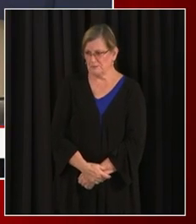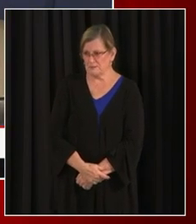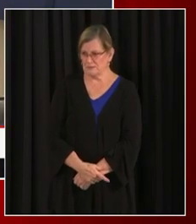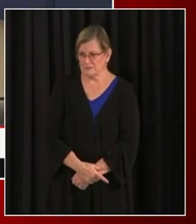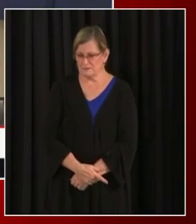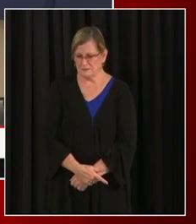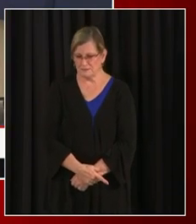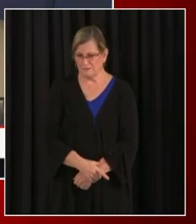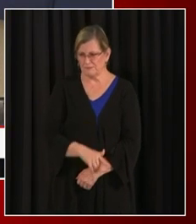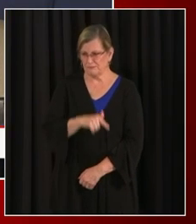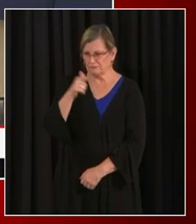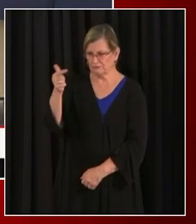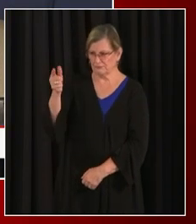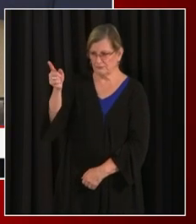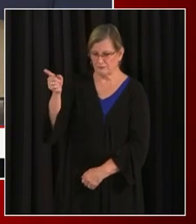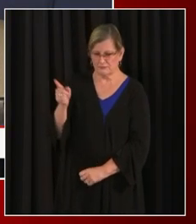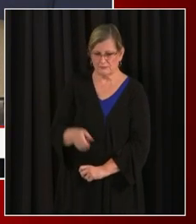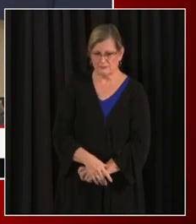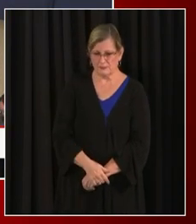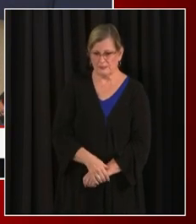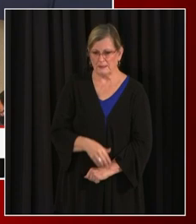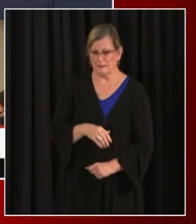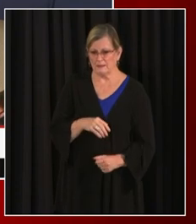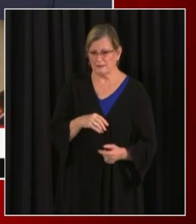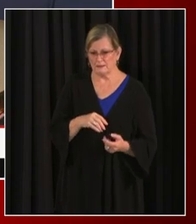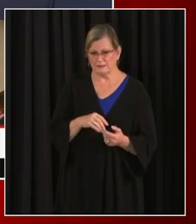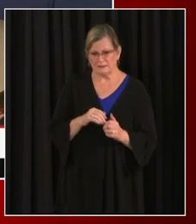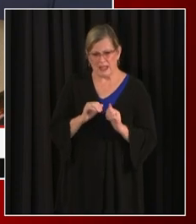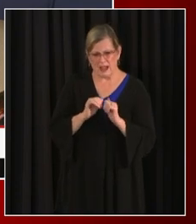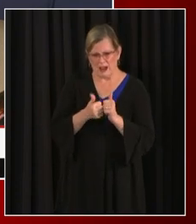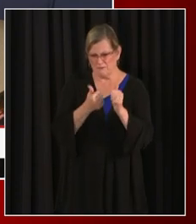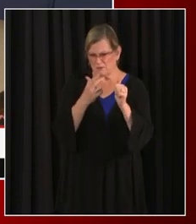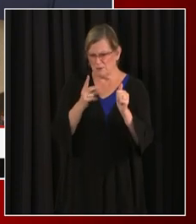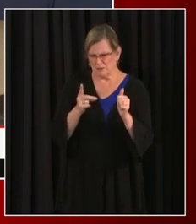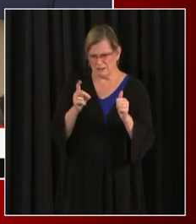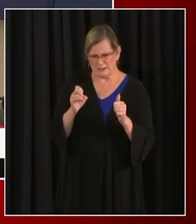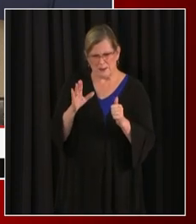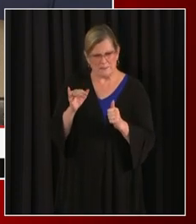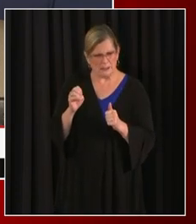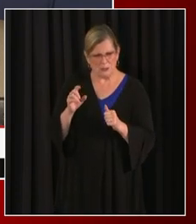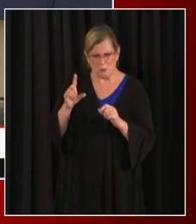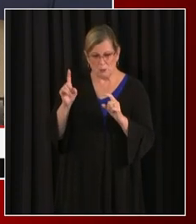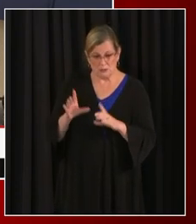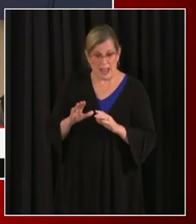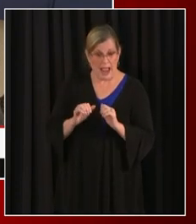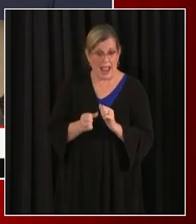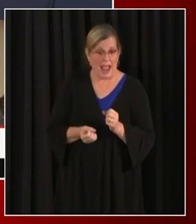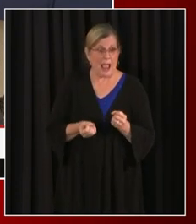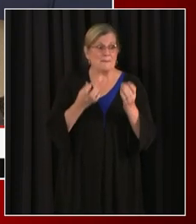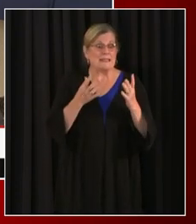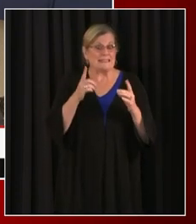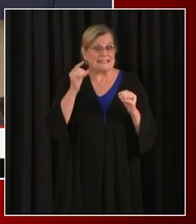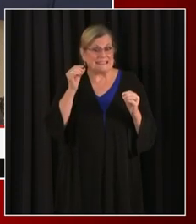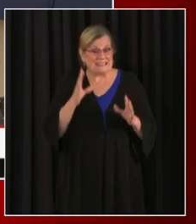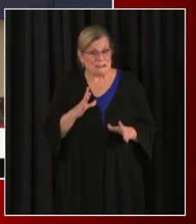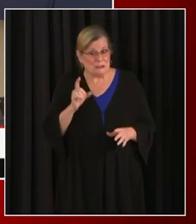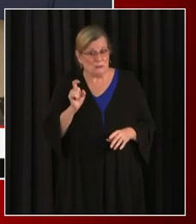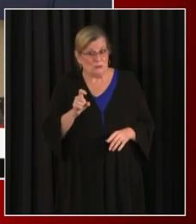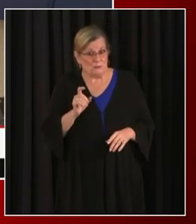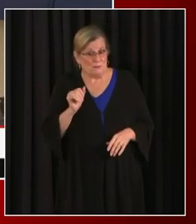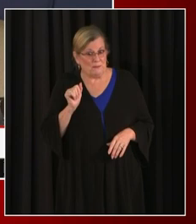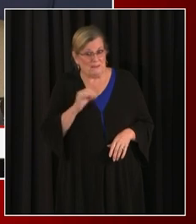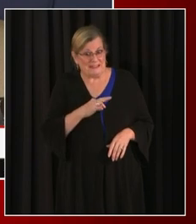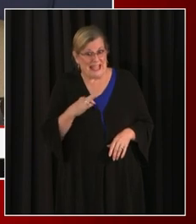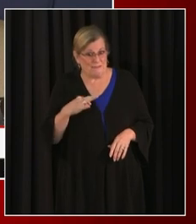Yes, Perry. How many, following up on Debbie's question, how many teachers will be used to staff